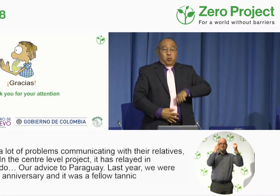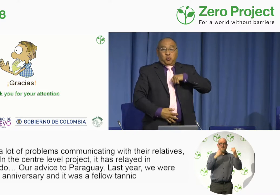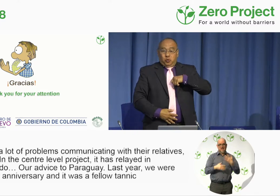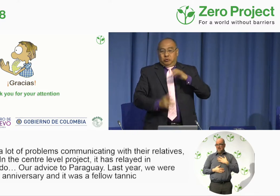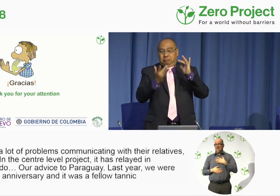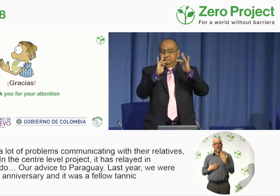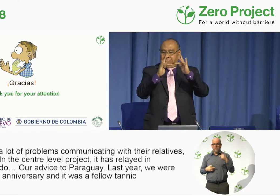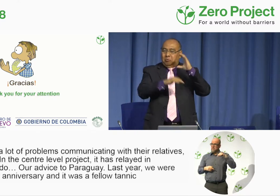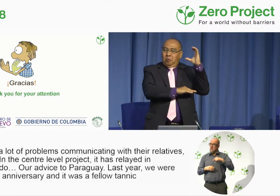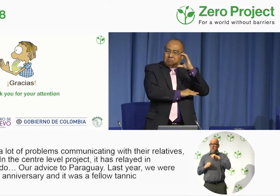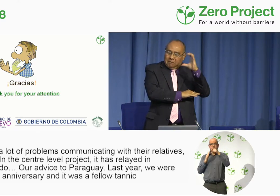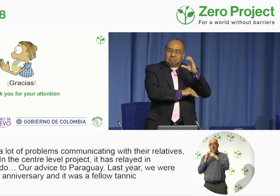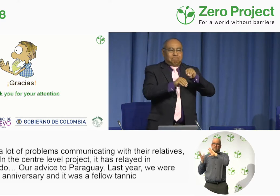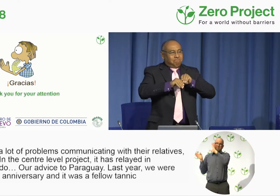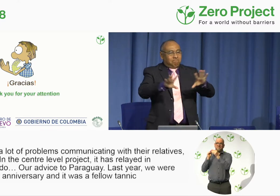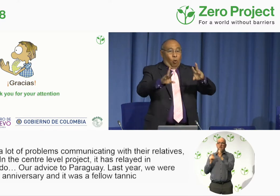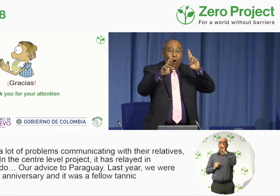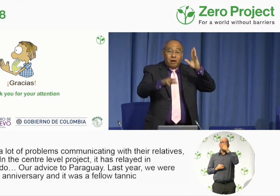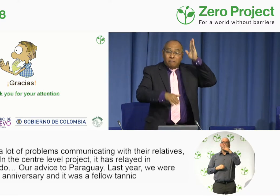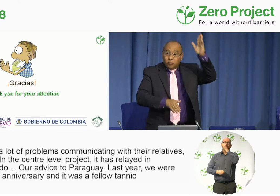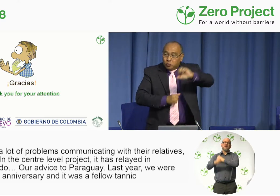a philatelic emission, which is in